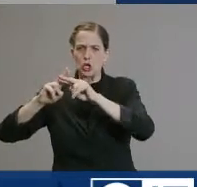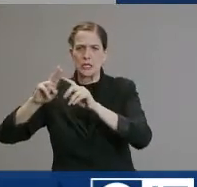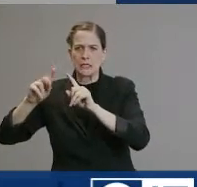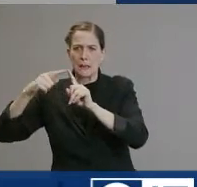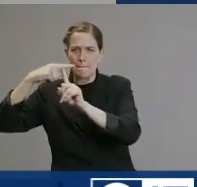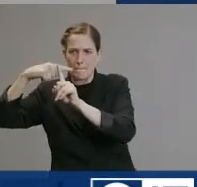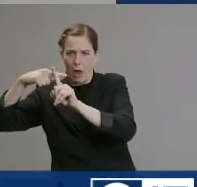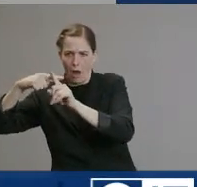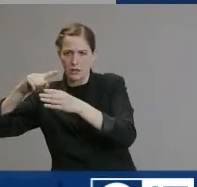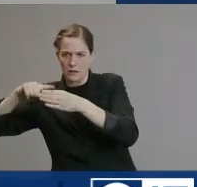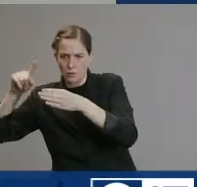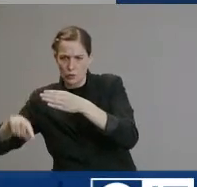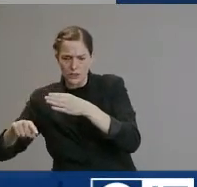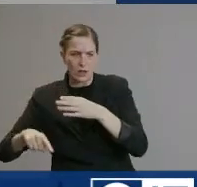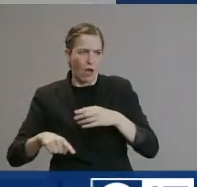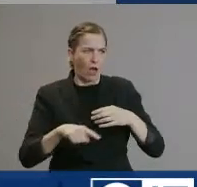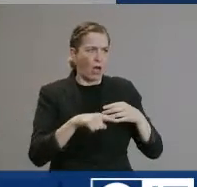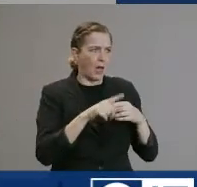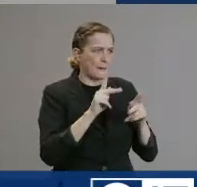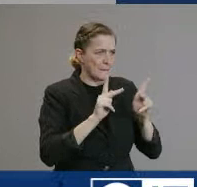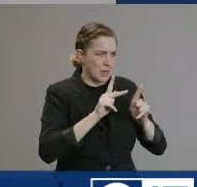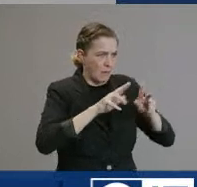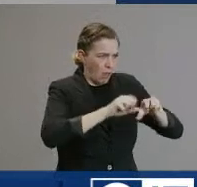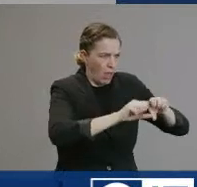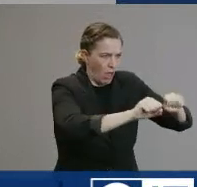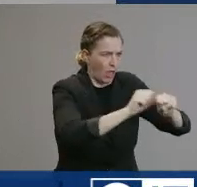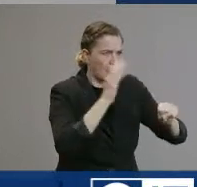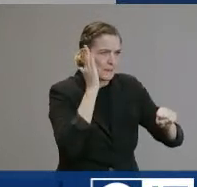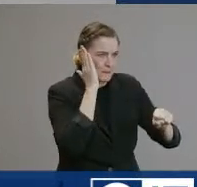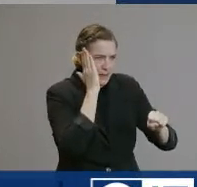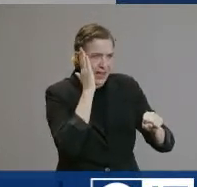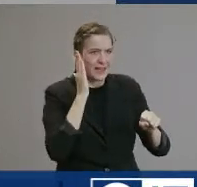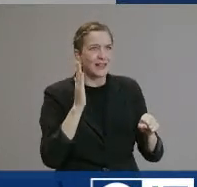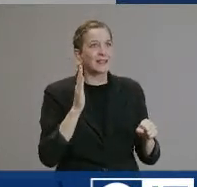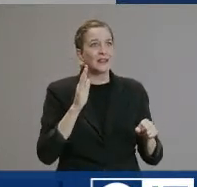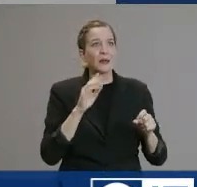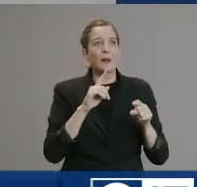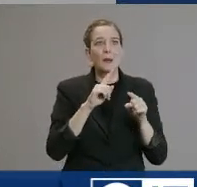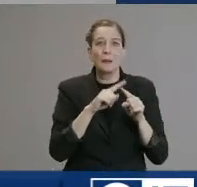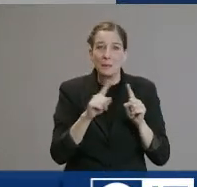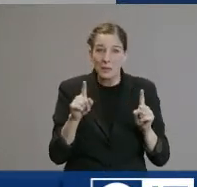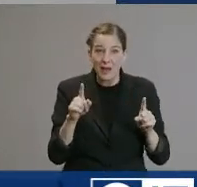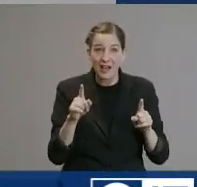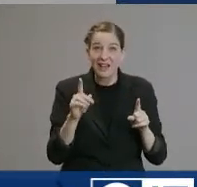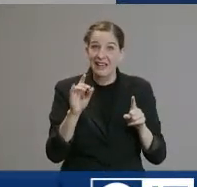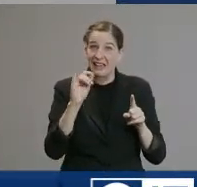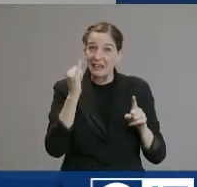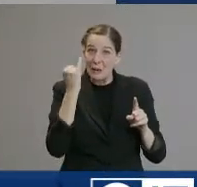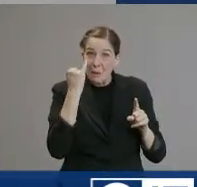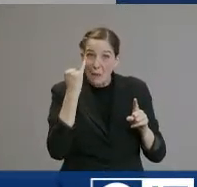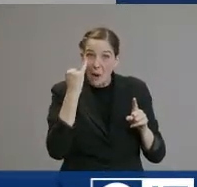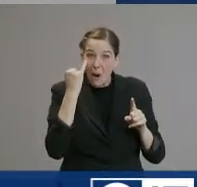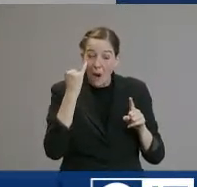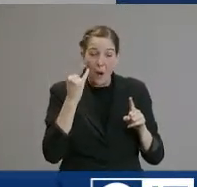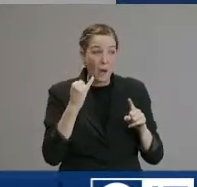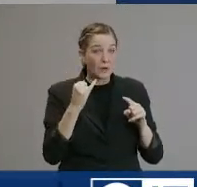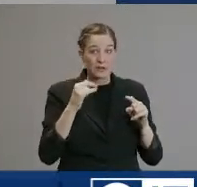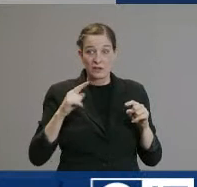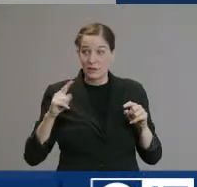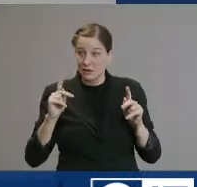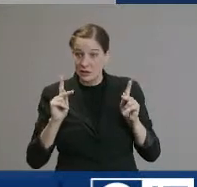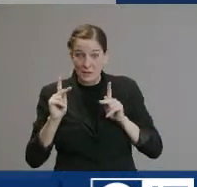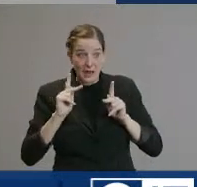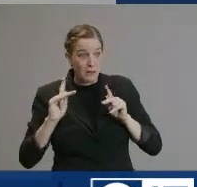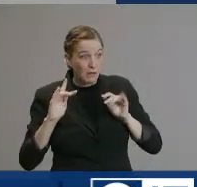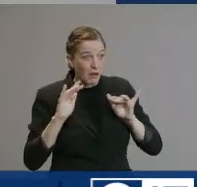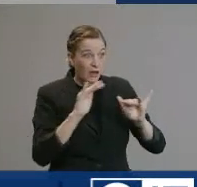and ICU beds available, where it's the tipping point where if it gets too high and we have too few beds available, that's when there's a